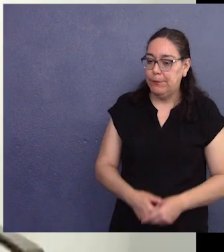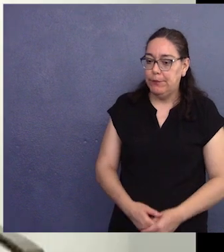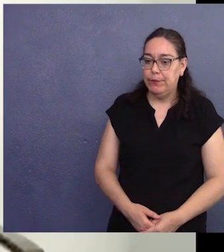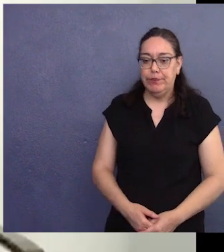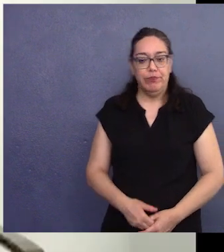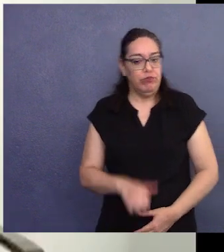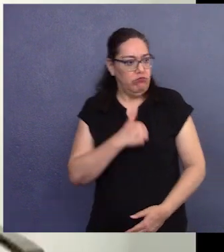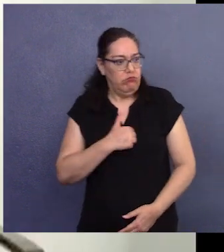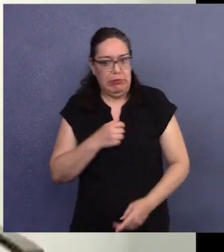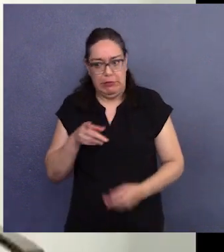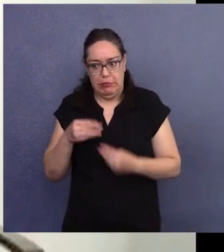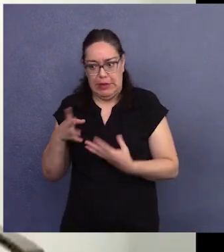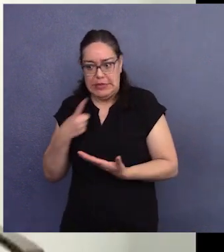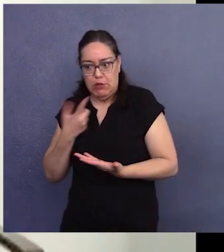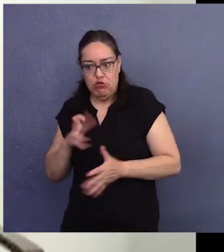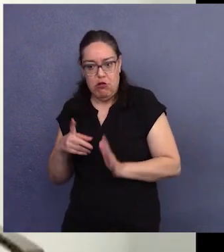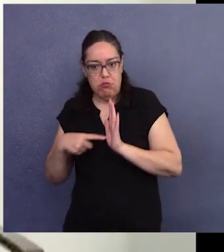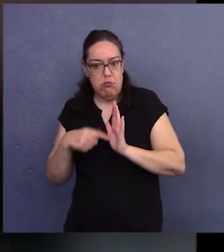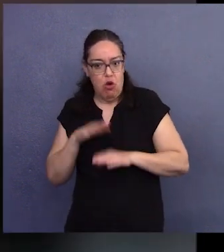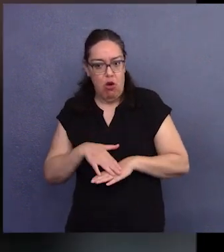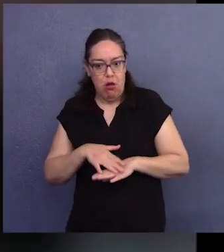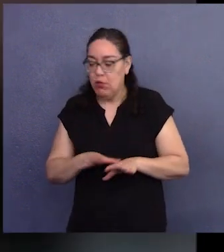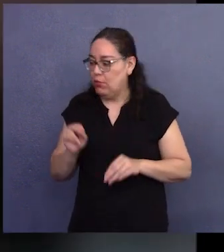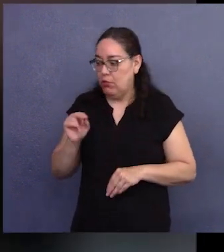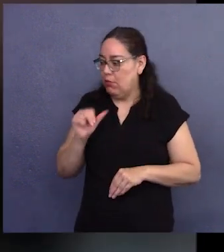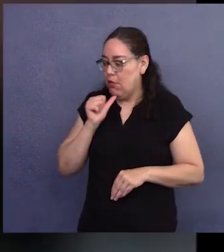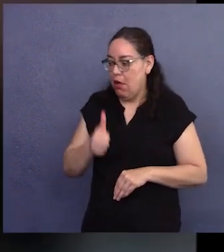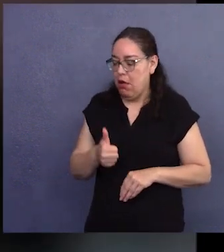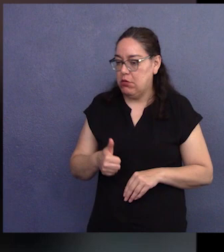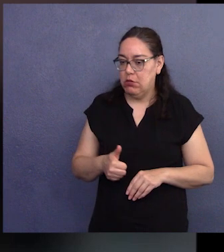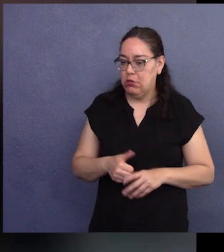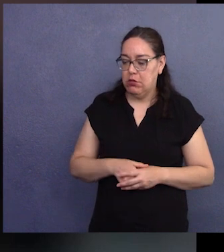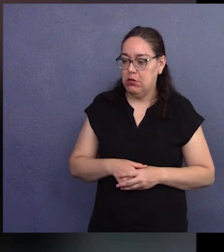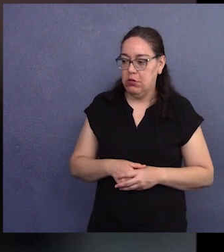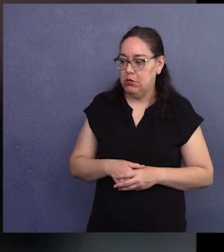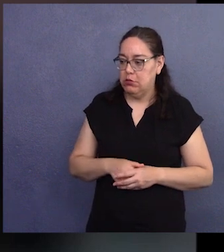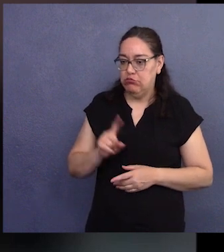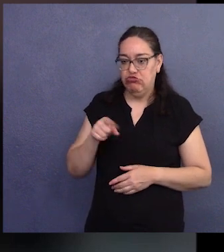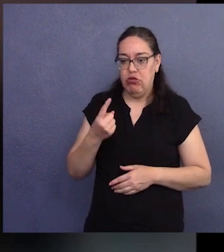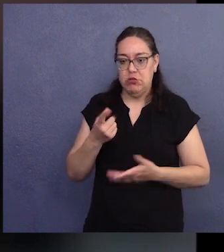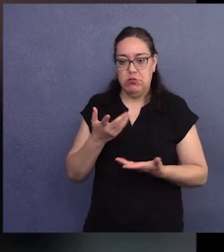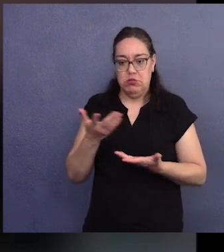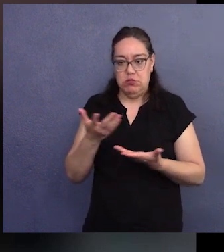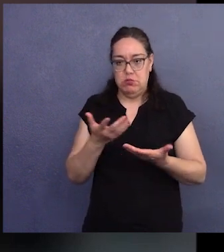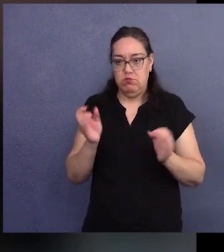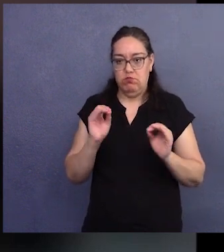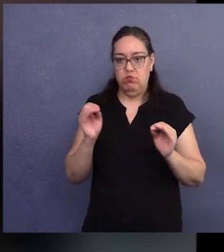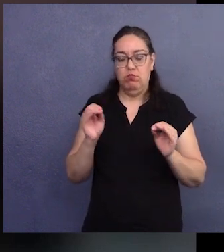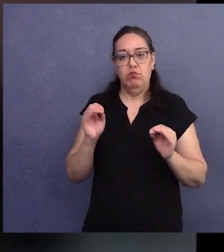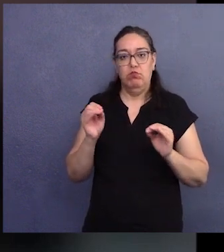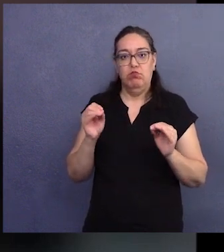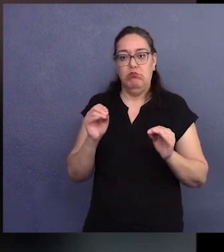Sorry, I said it was on. Let me do it again. No, it's not on. Now it's just the, now we just